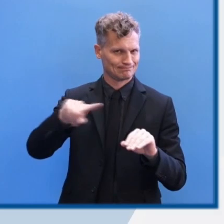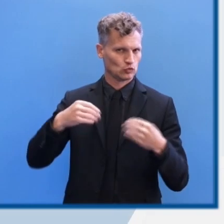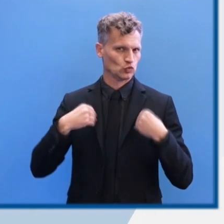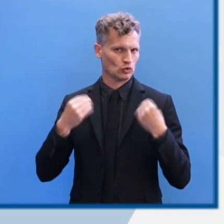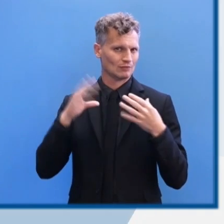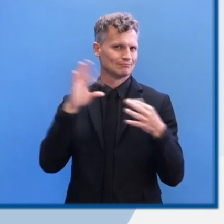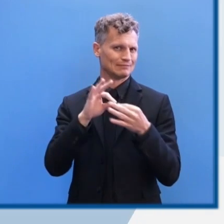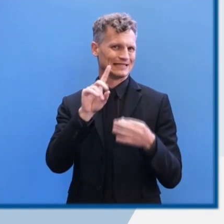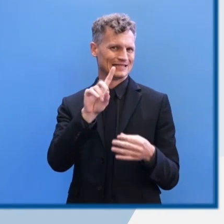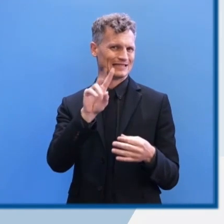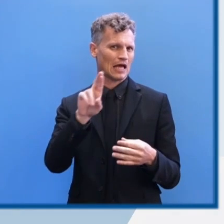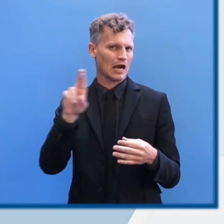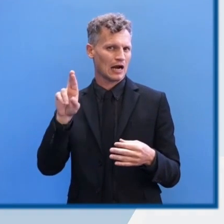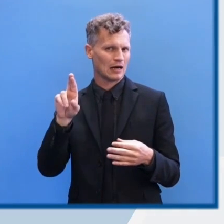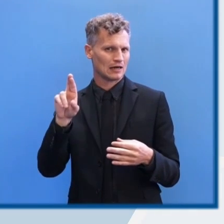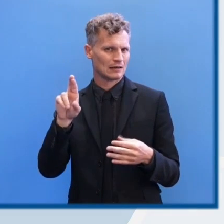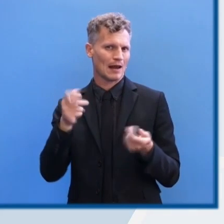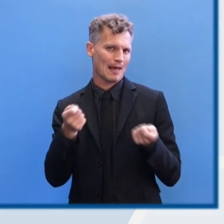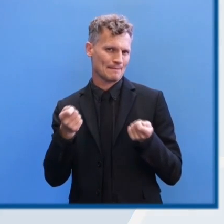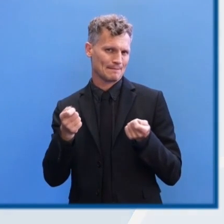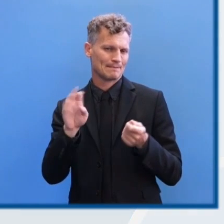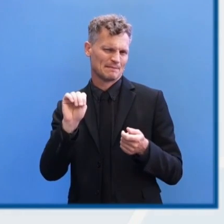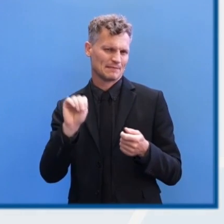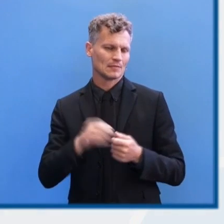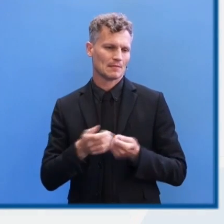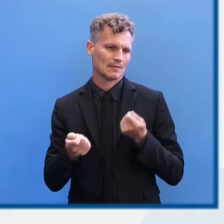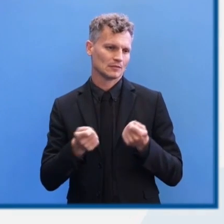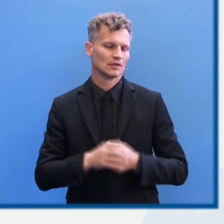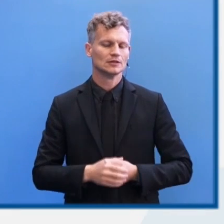knew that youth are very good advocates when it comes to